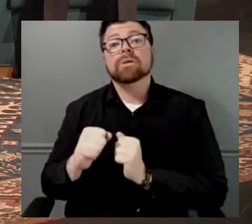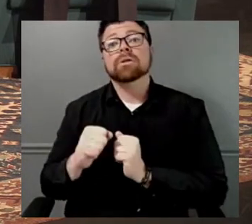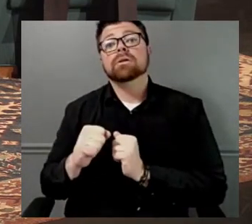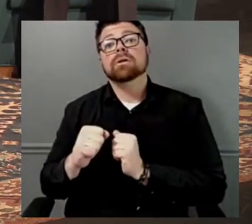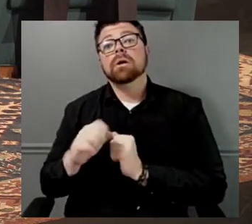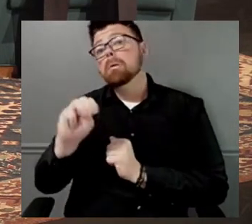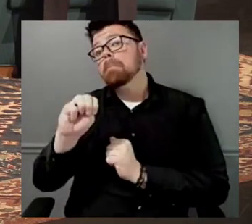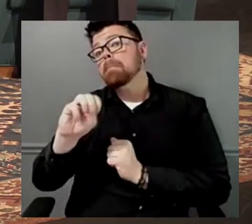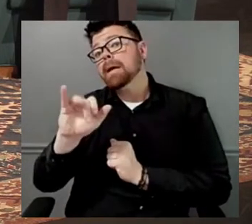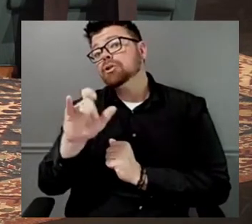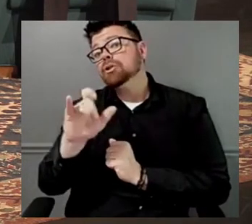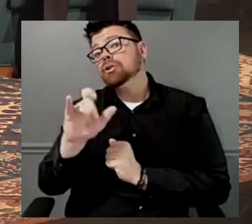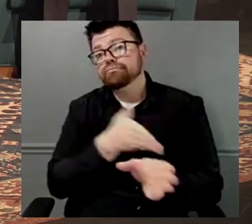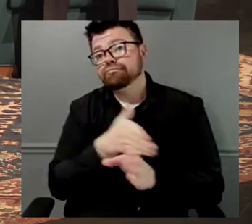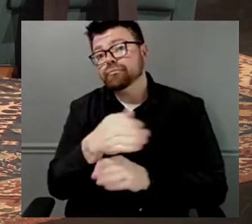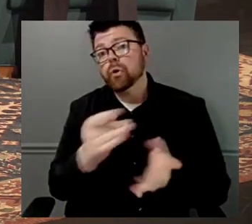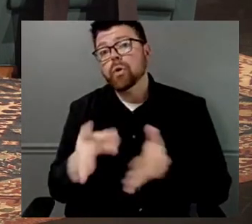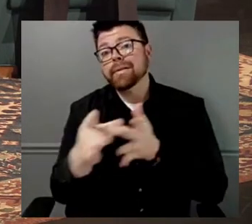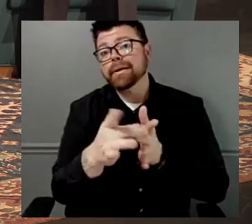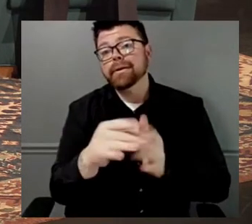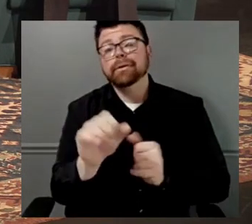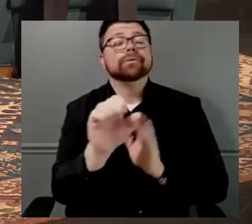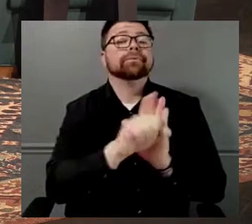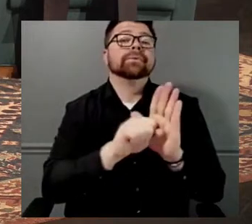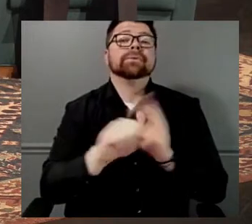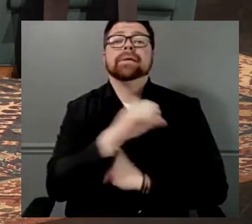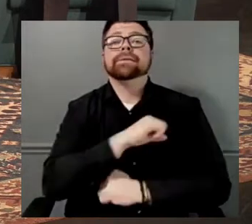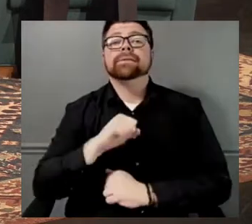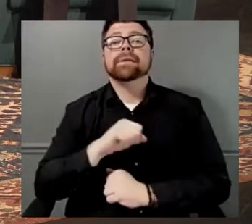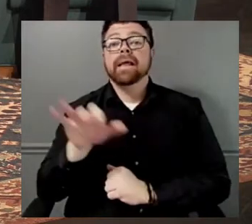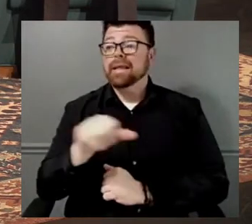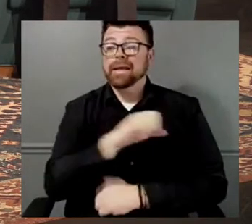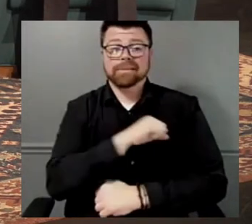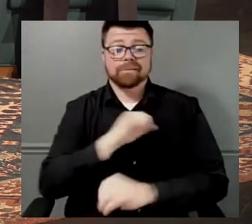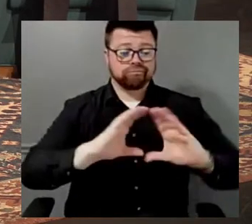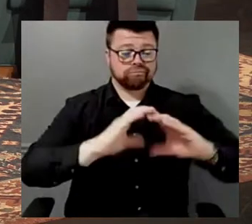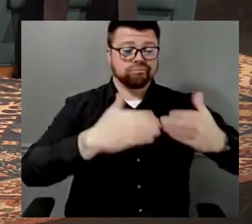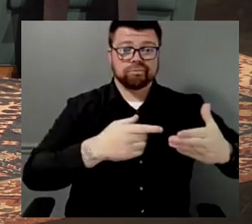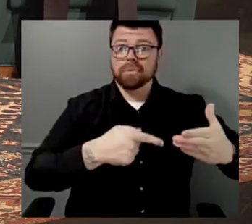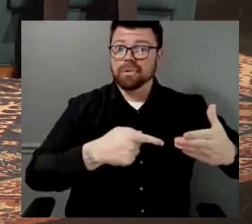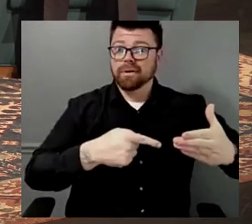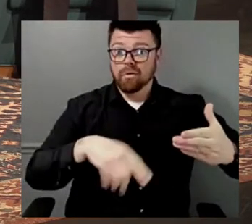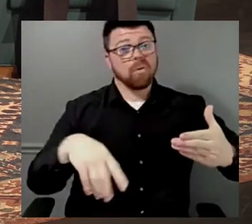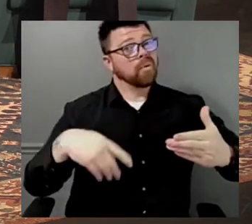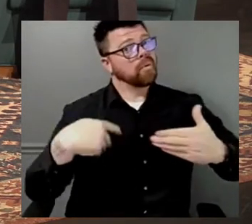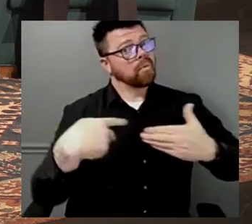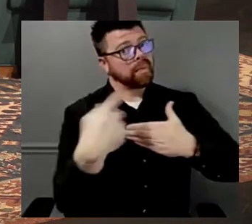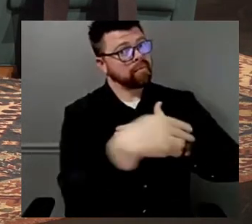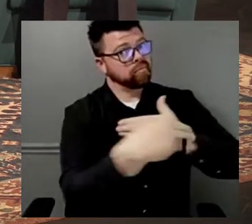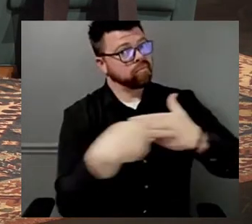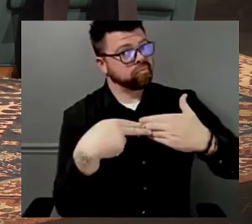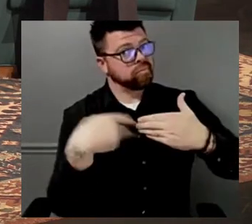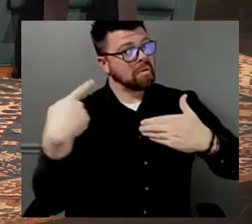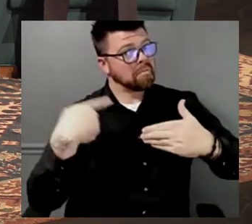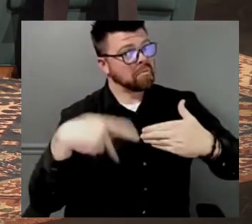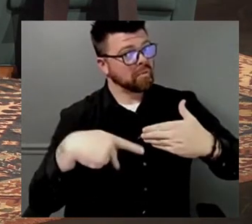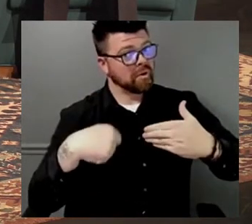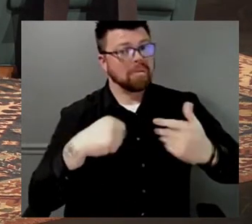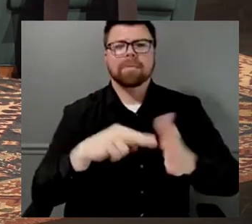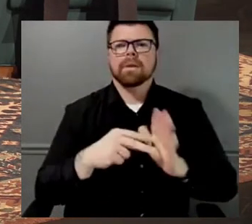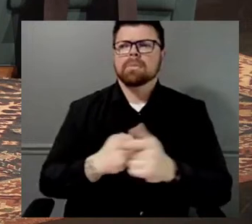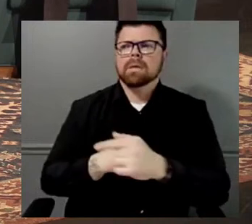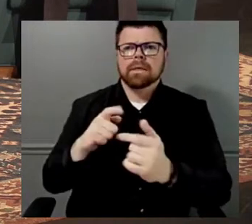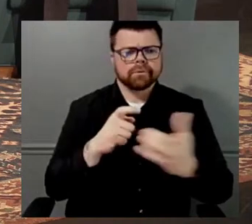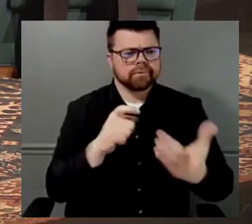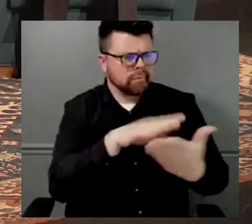majority leader in the state Senate, and in a Senate that was very purple at the time. And so she had to learn how to navigate difference